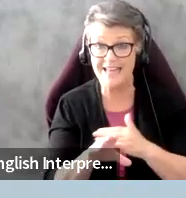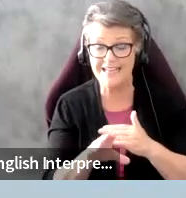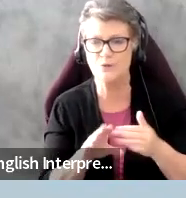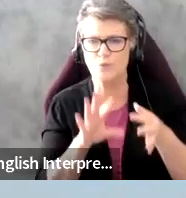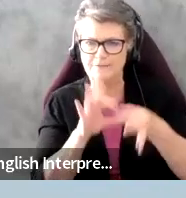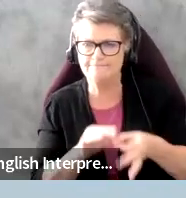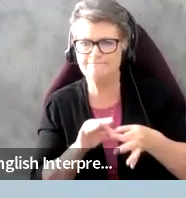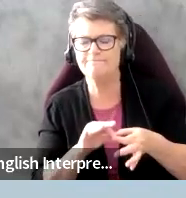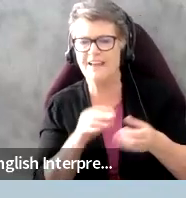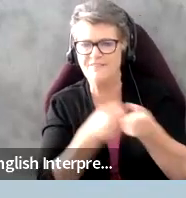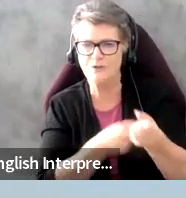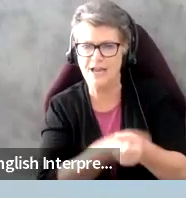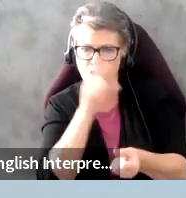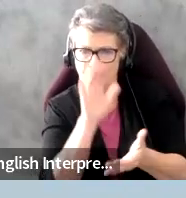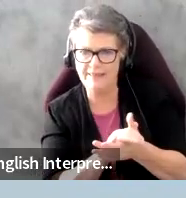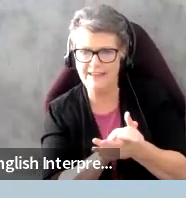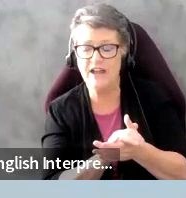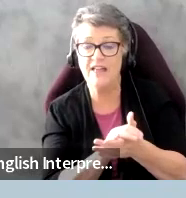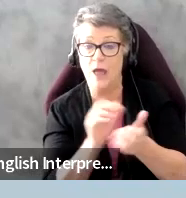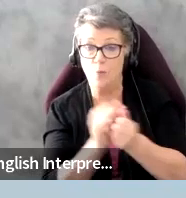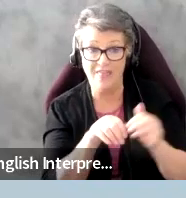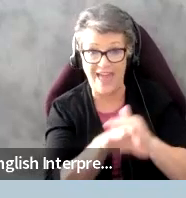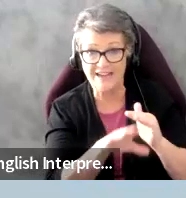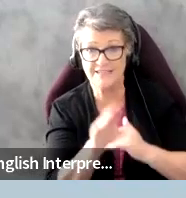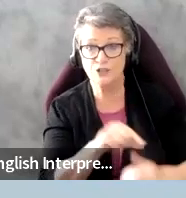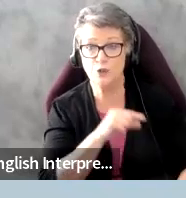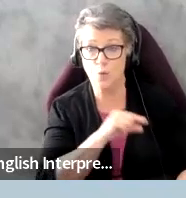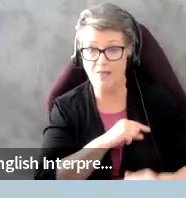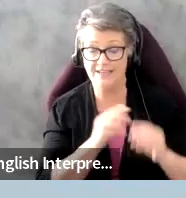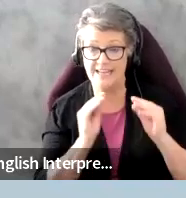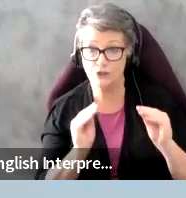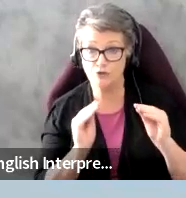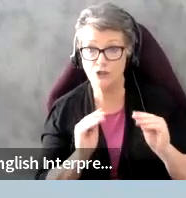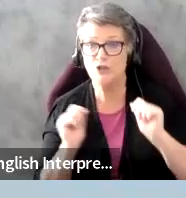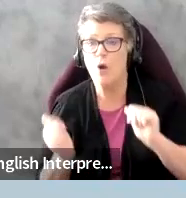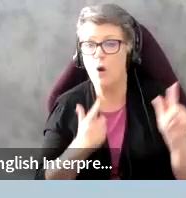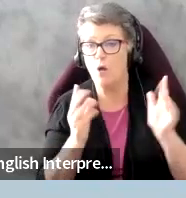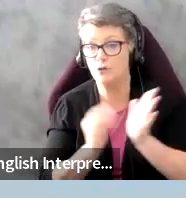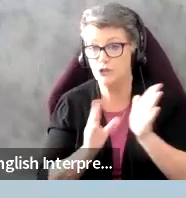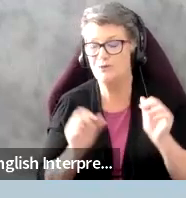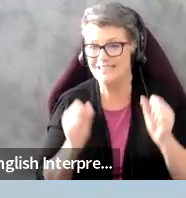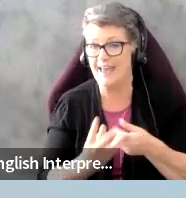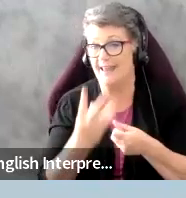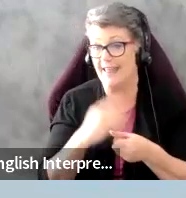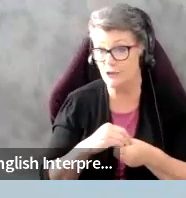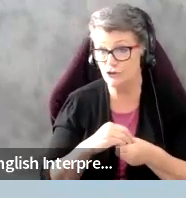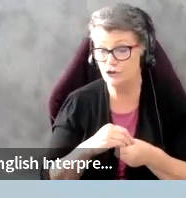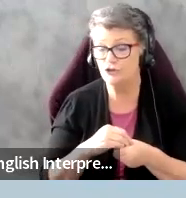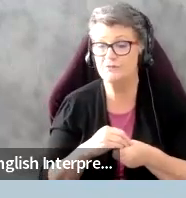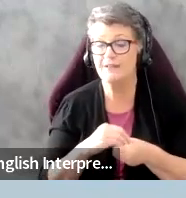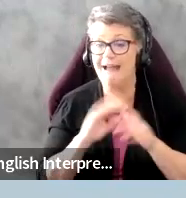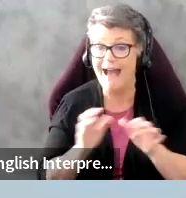in the foundational belief that with access to quality instruction, all students can engage,